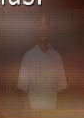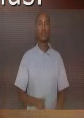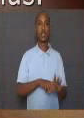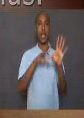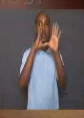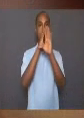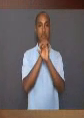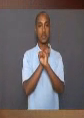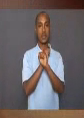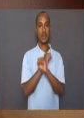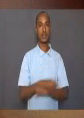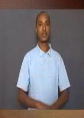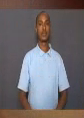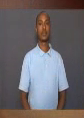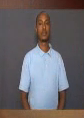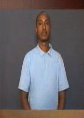Time's up.